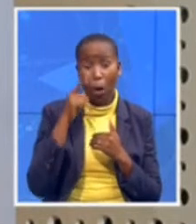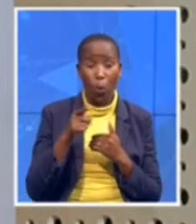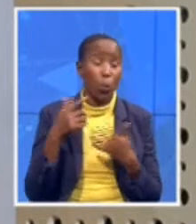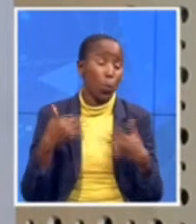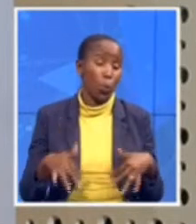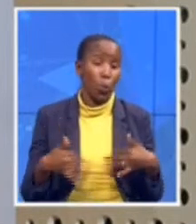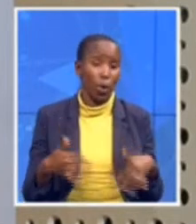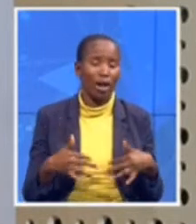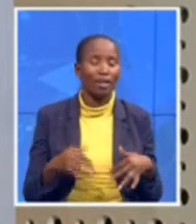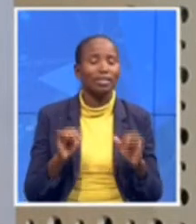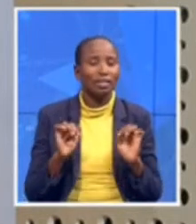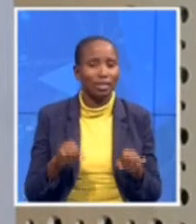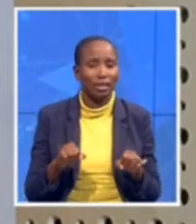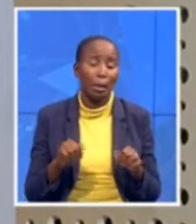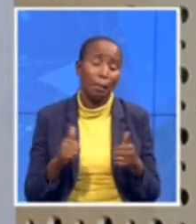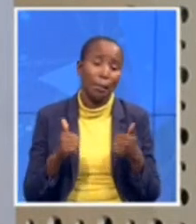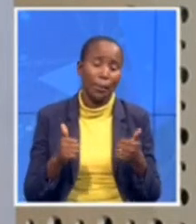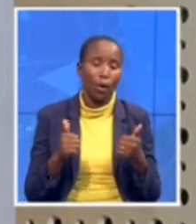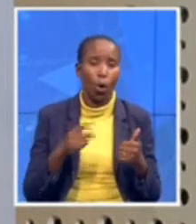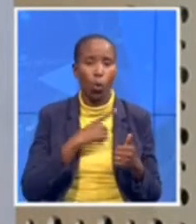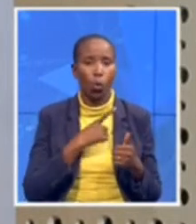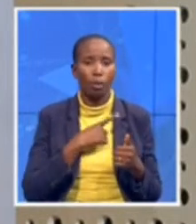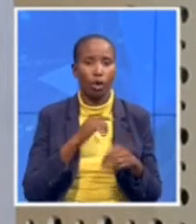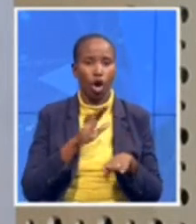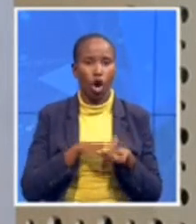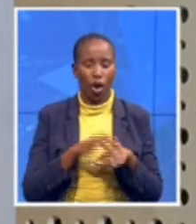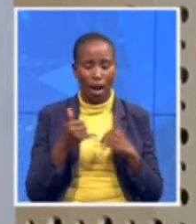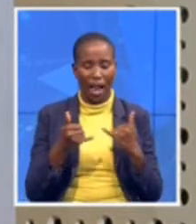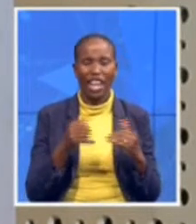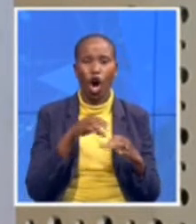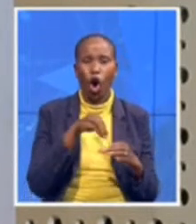online content is going to be regulated going forward.